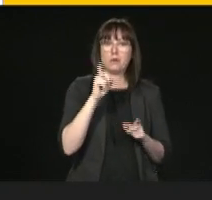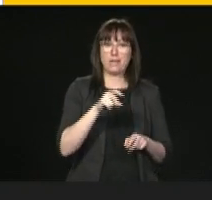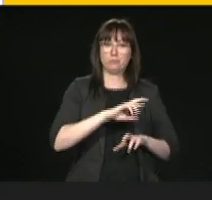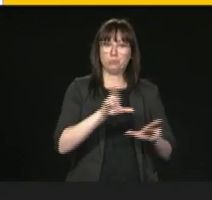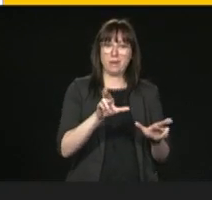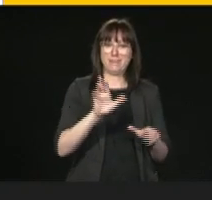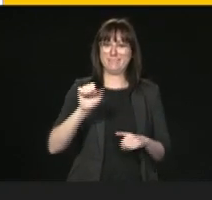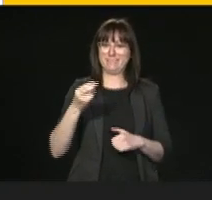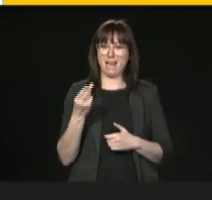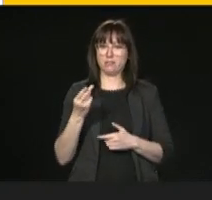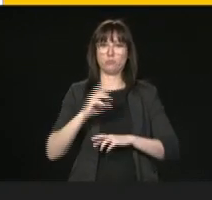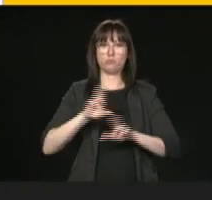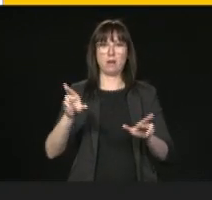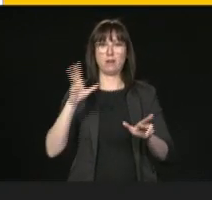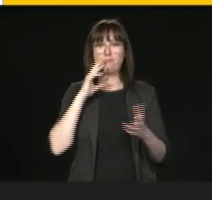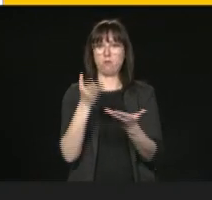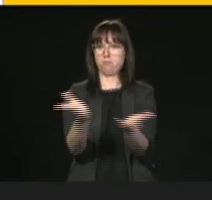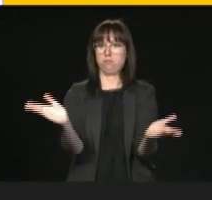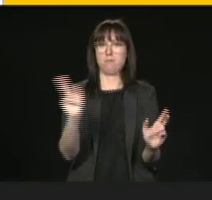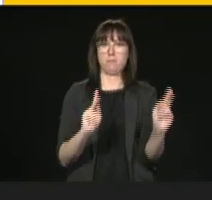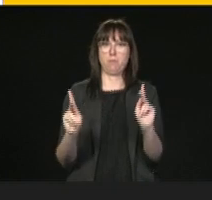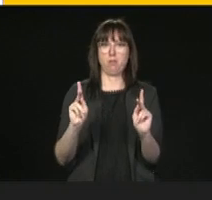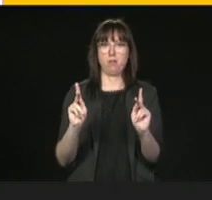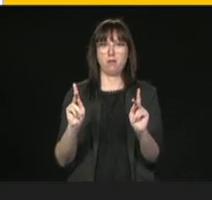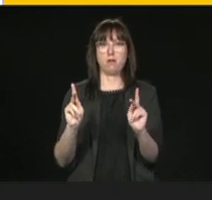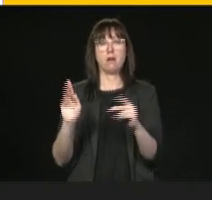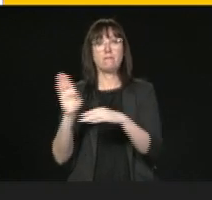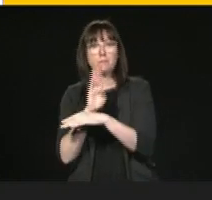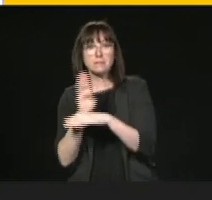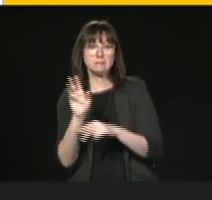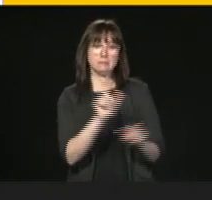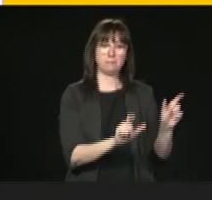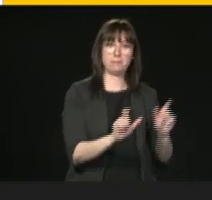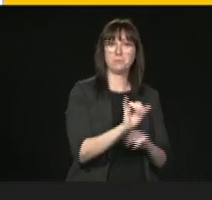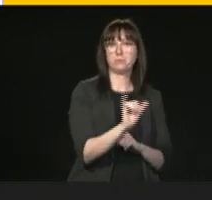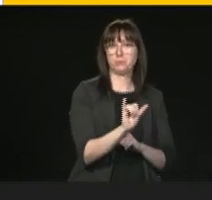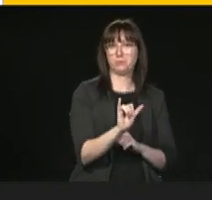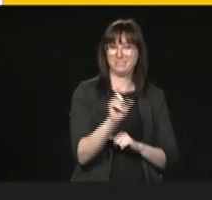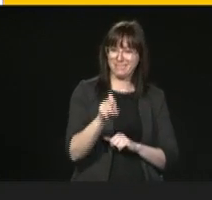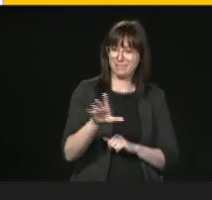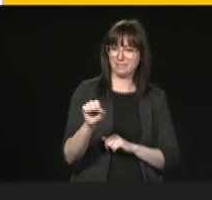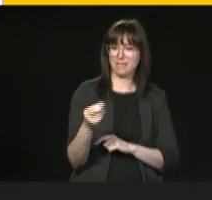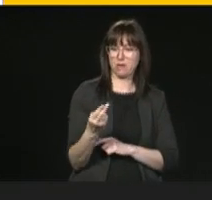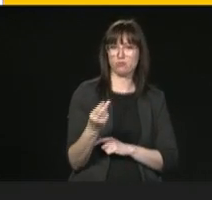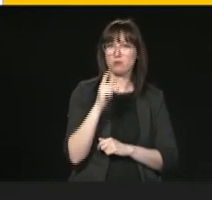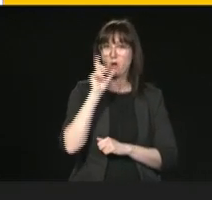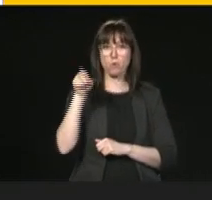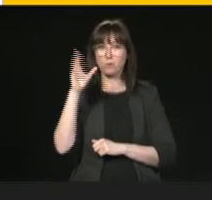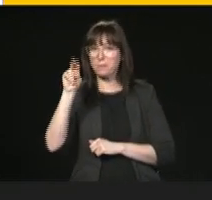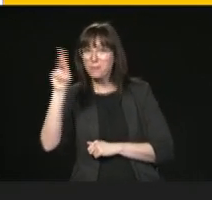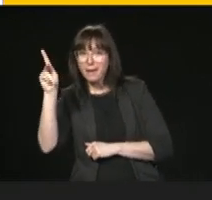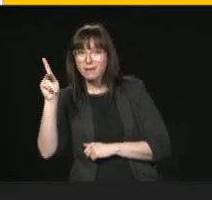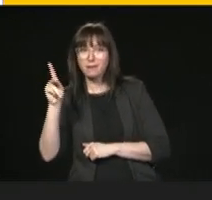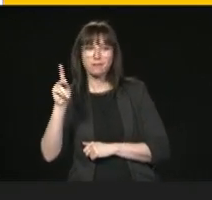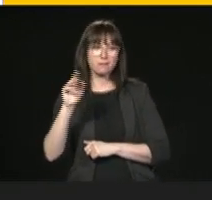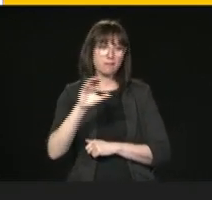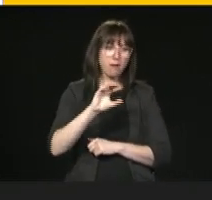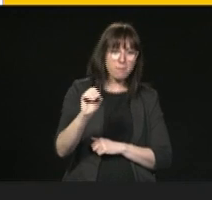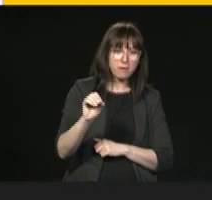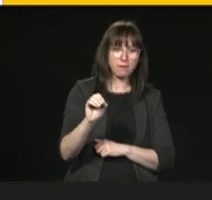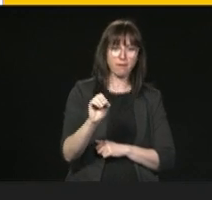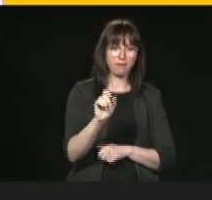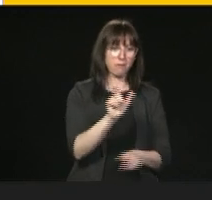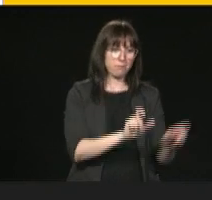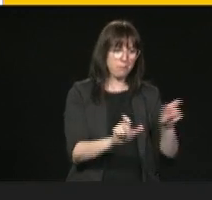market participants, not just by banks, but by companies and individuals. So companies with,